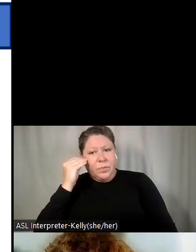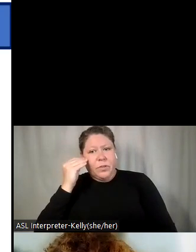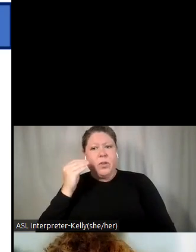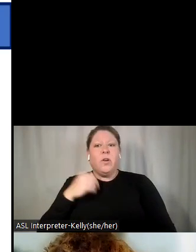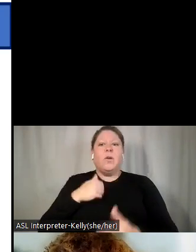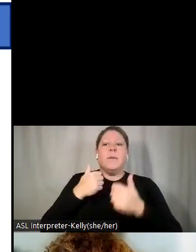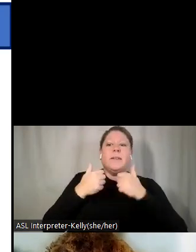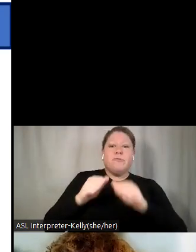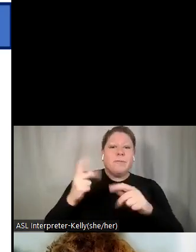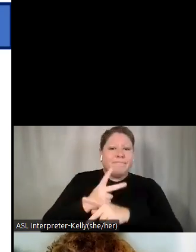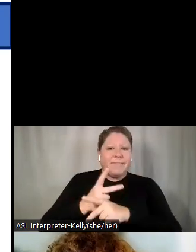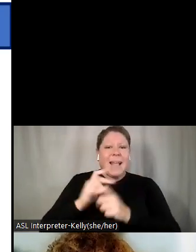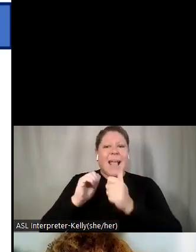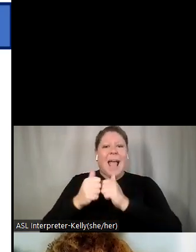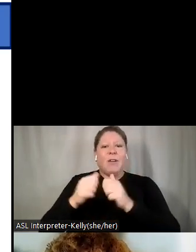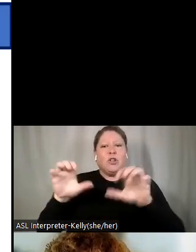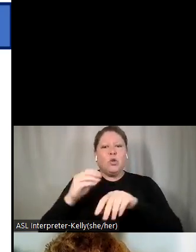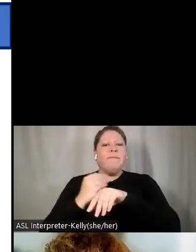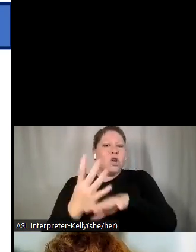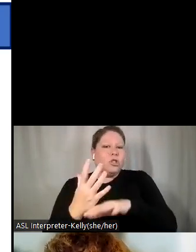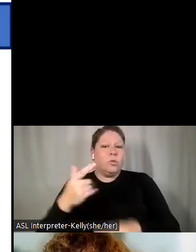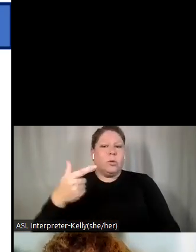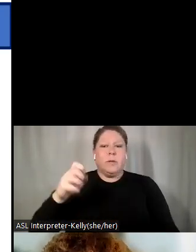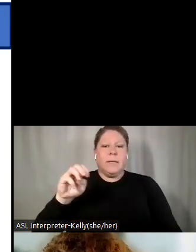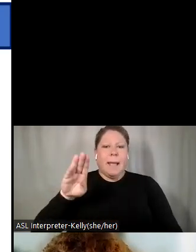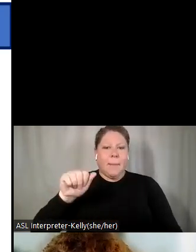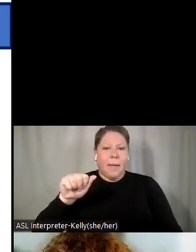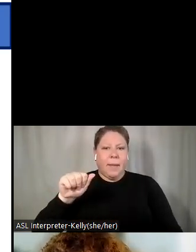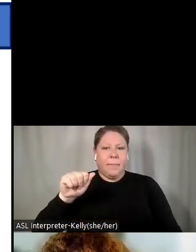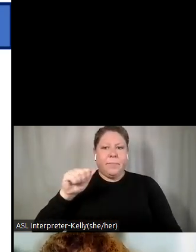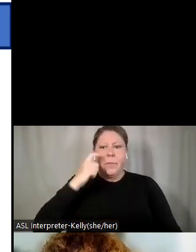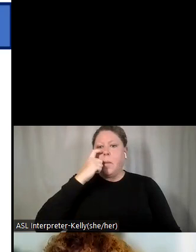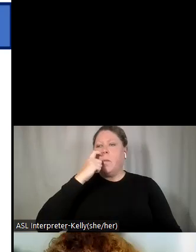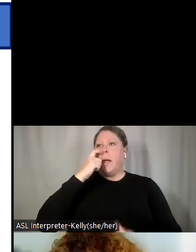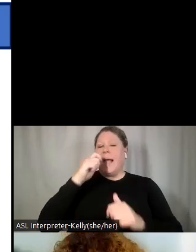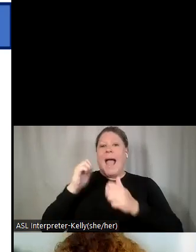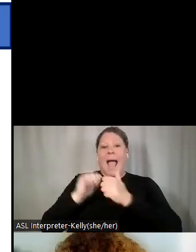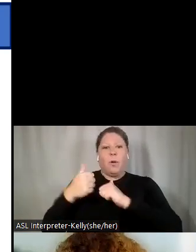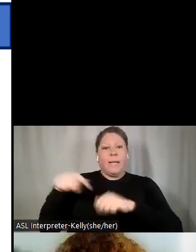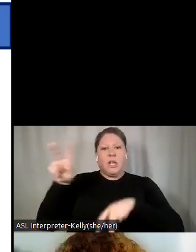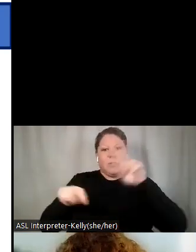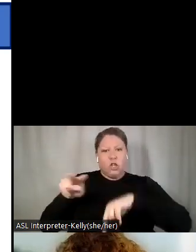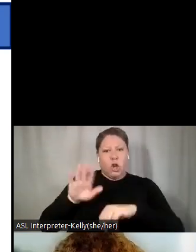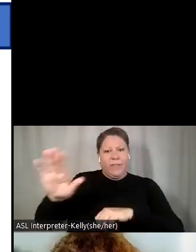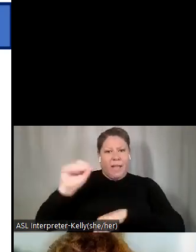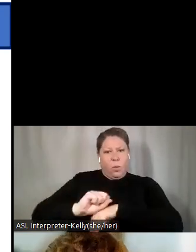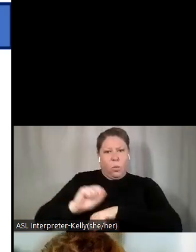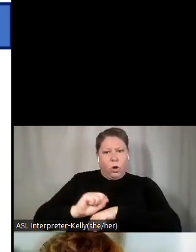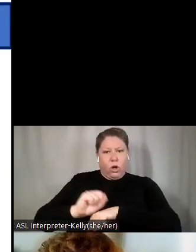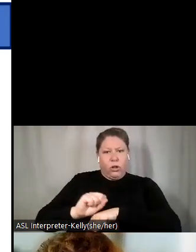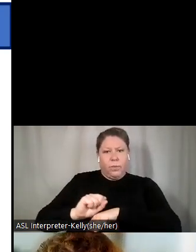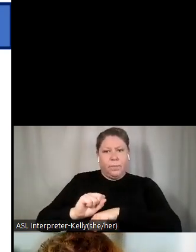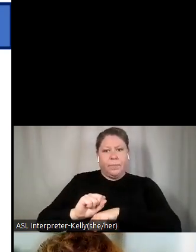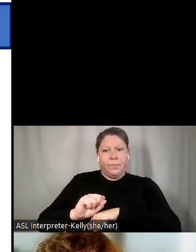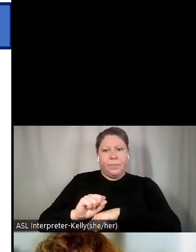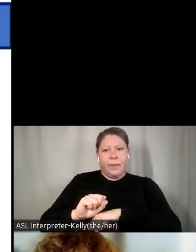to the Gemba in a virtual way, so we can observe how the work is done in that kind of setting. When we can go